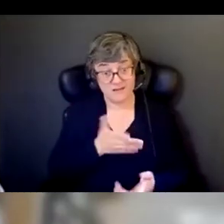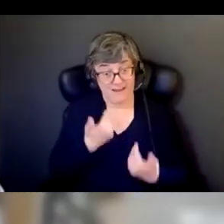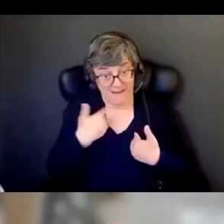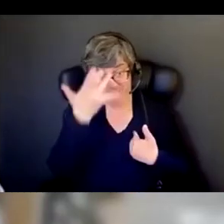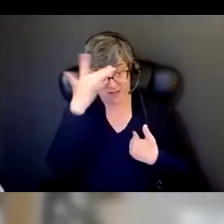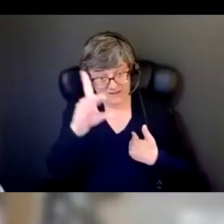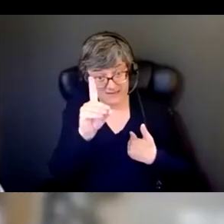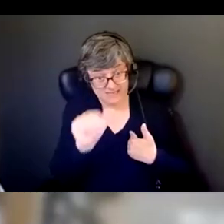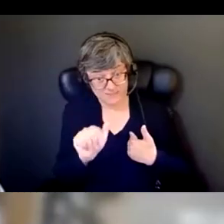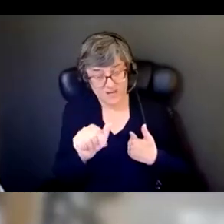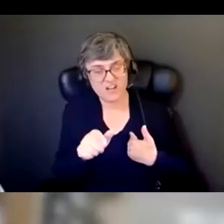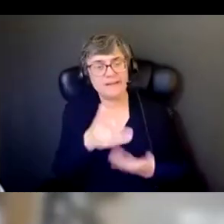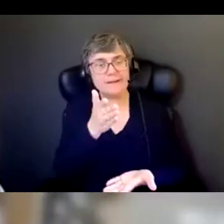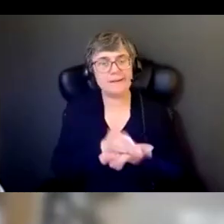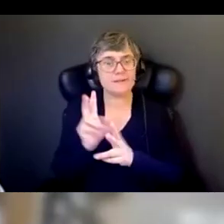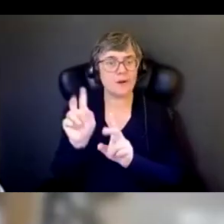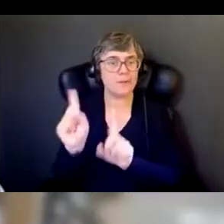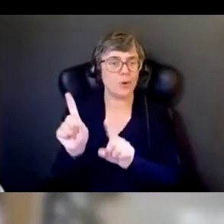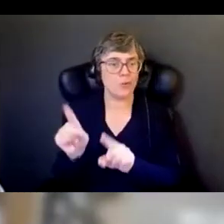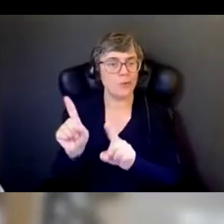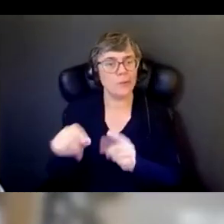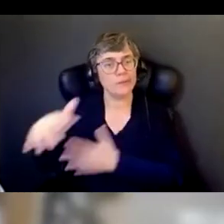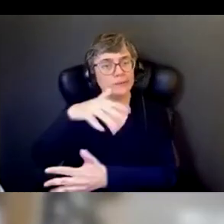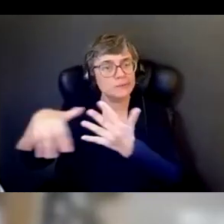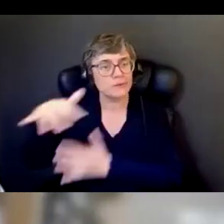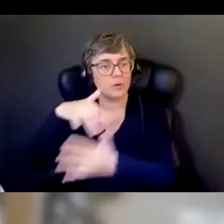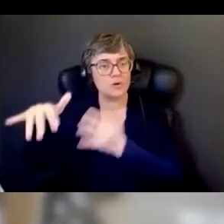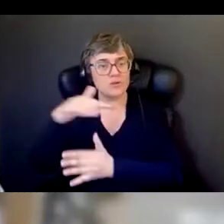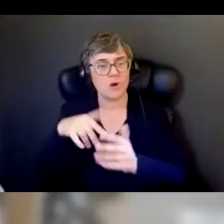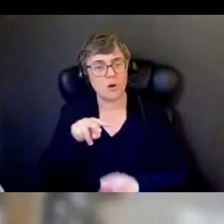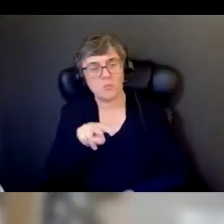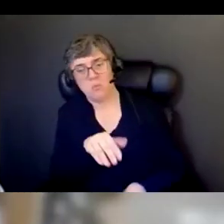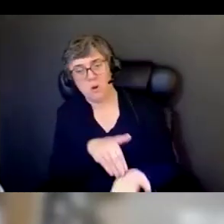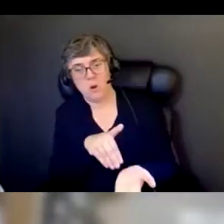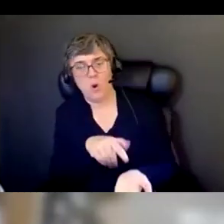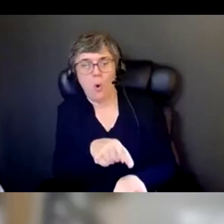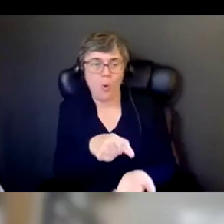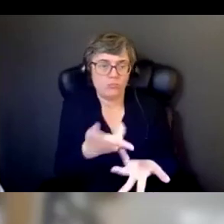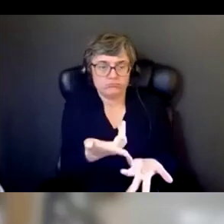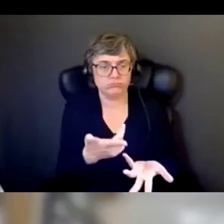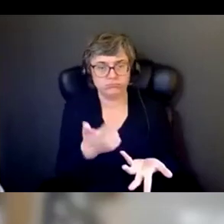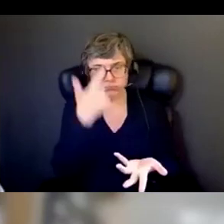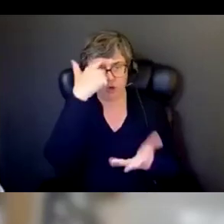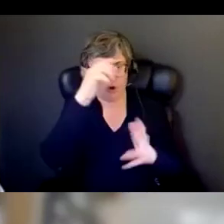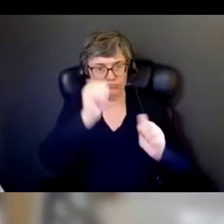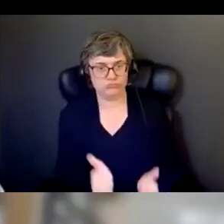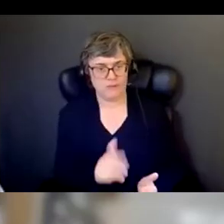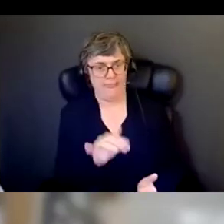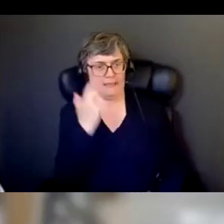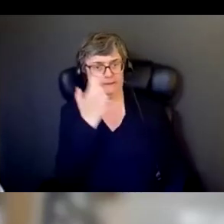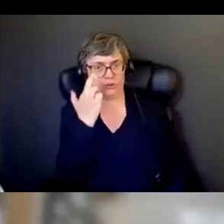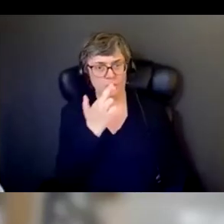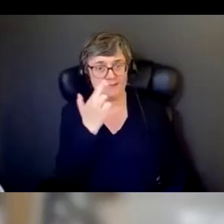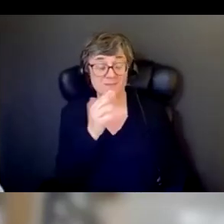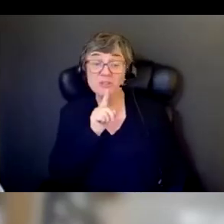programs. The doctor records it as a cognitive decline. The actual cause is that her adult son has moved into her home and is restricting her contacts. The